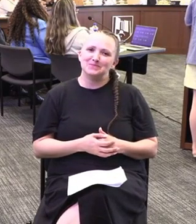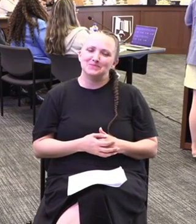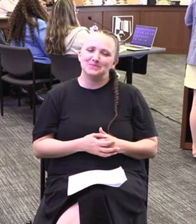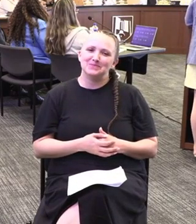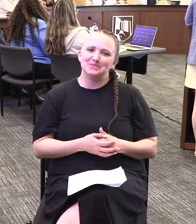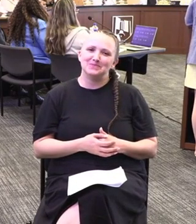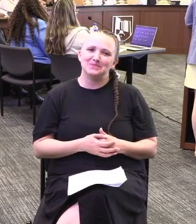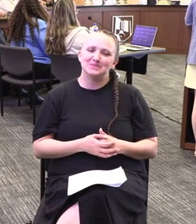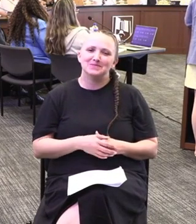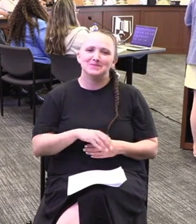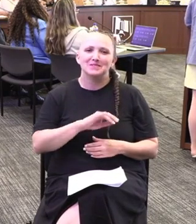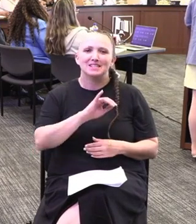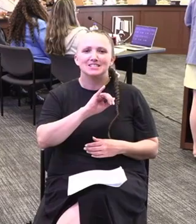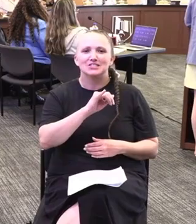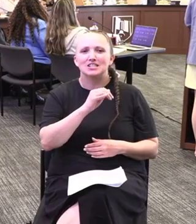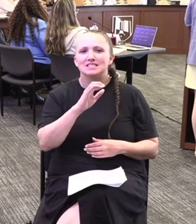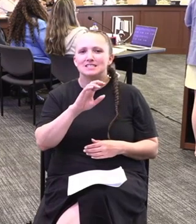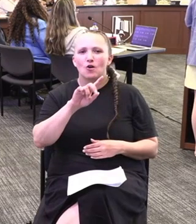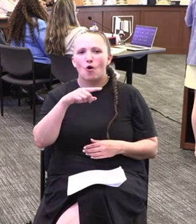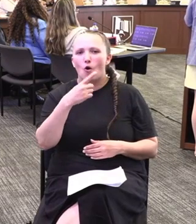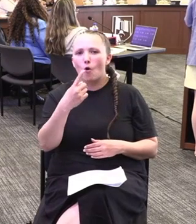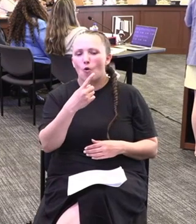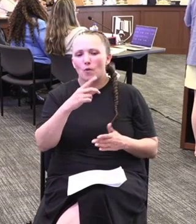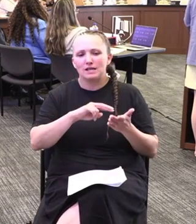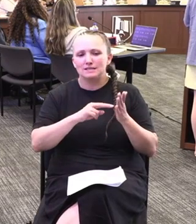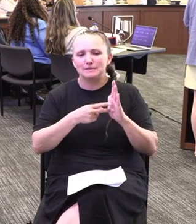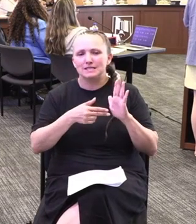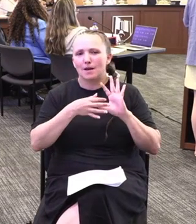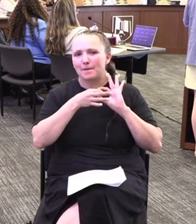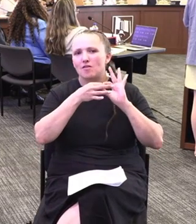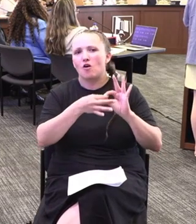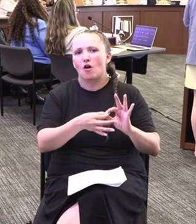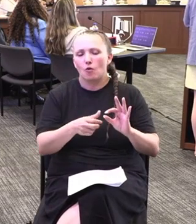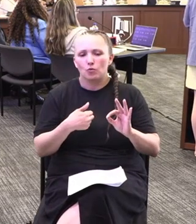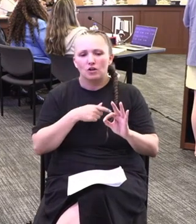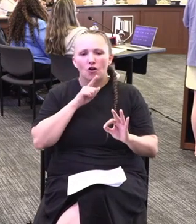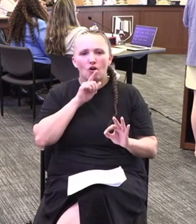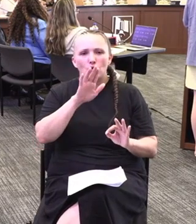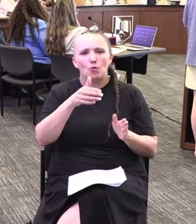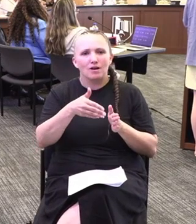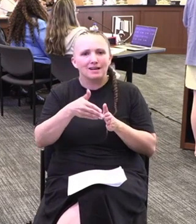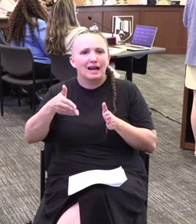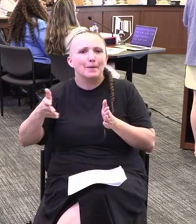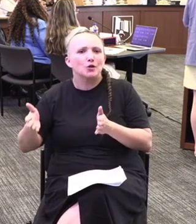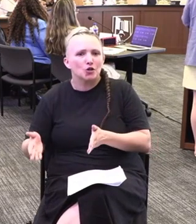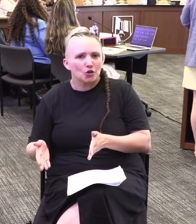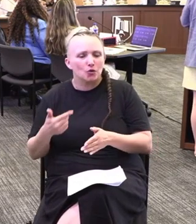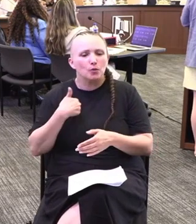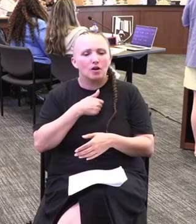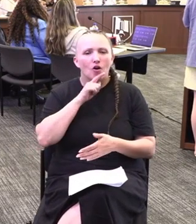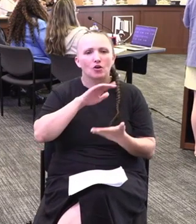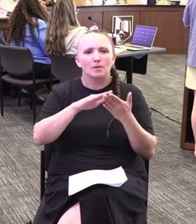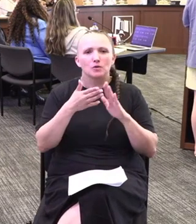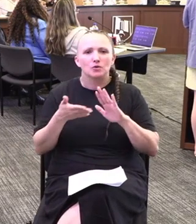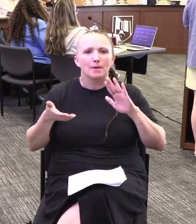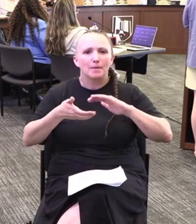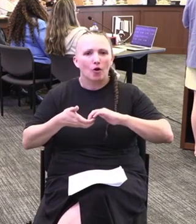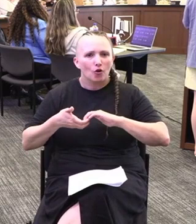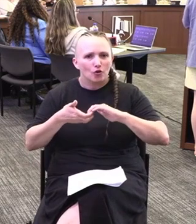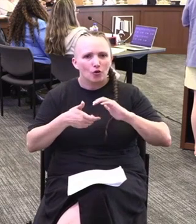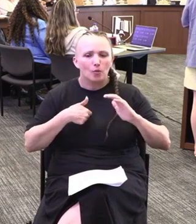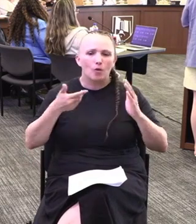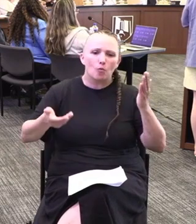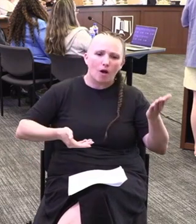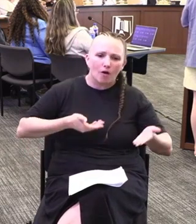JJC has always been a place of belonging. We've been the neighbor. We've been the community partner. We know that we are welcoming, we are accessible,